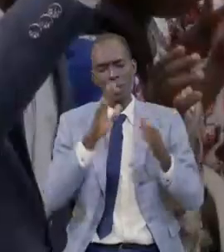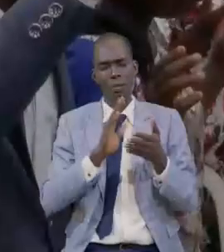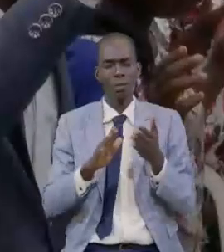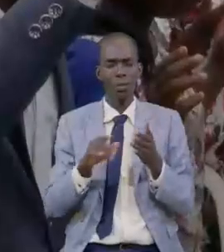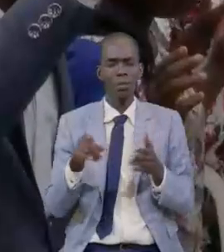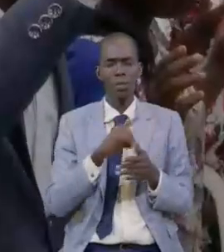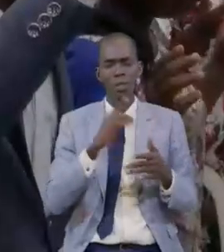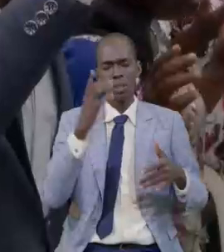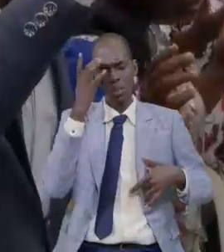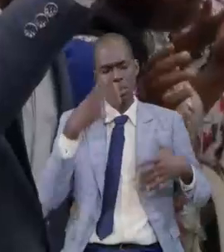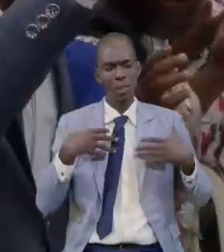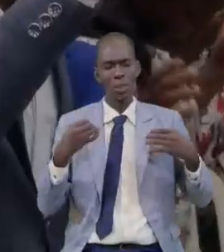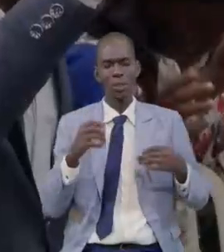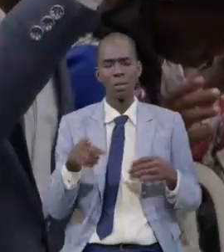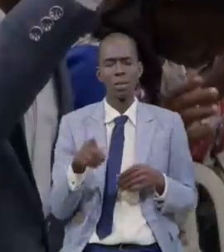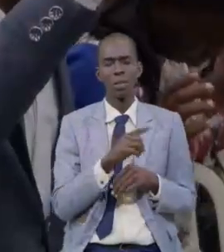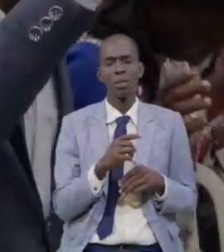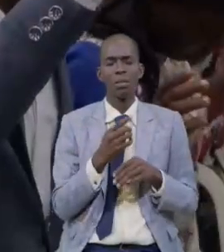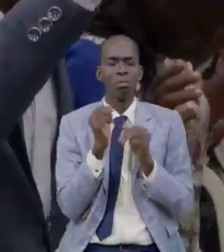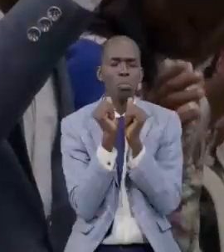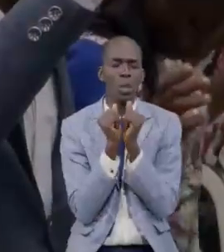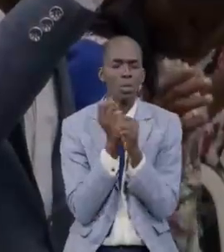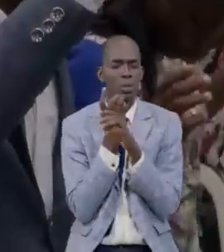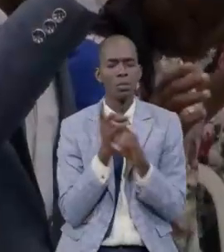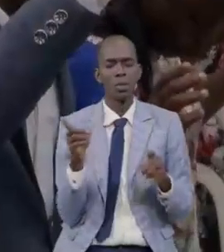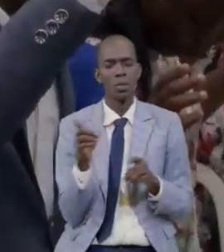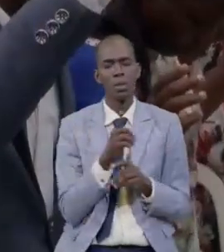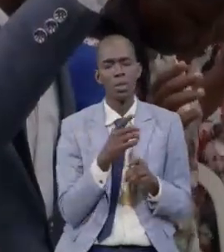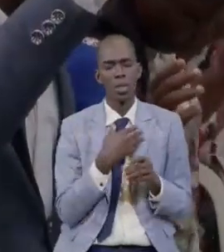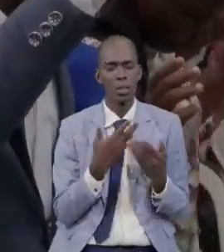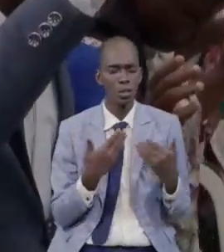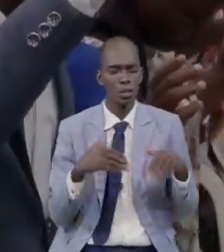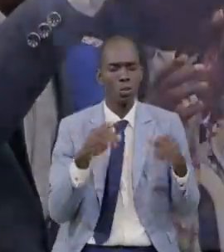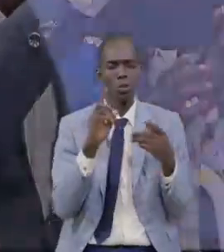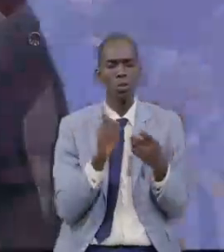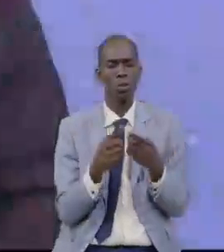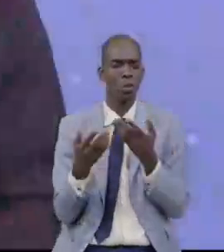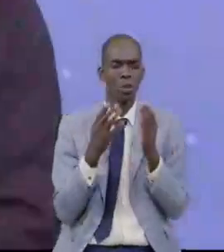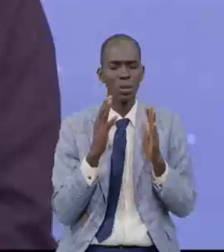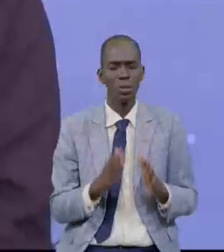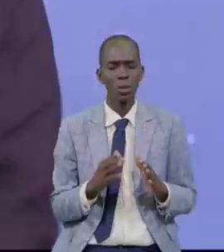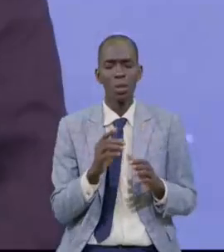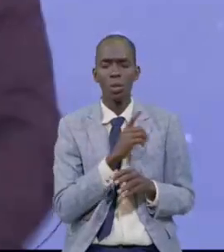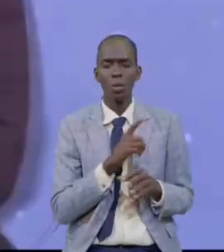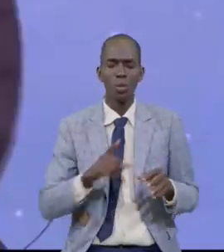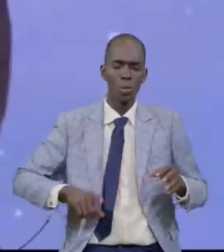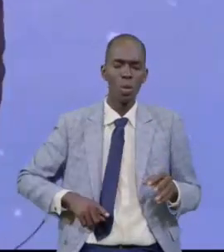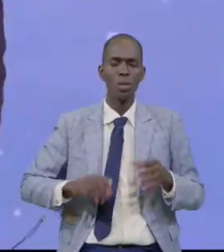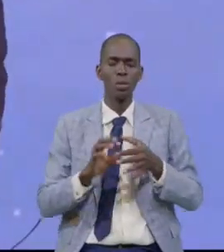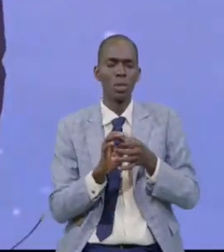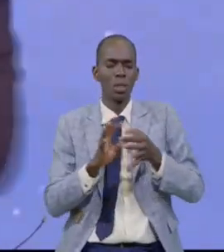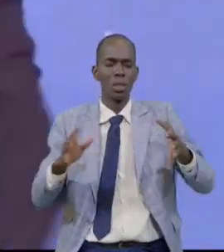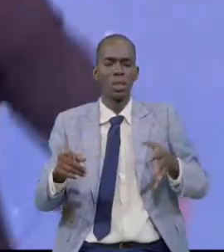them, sold to slavery. Lord, unsell them and make them